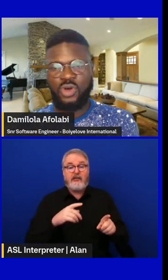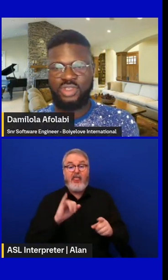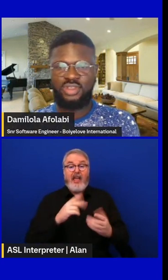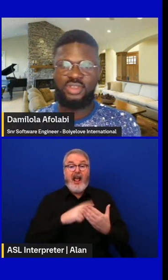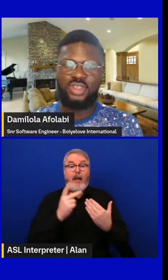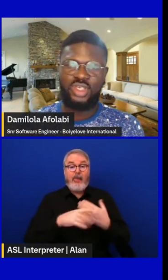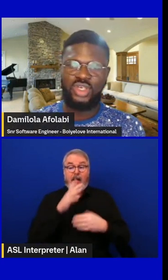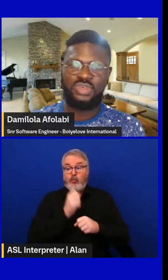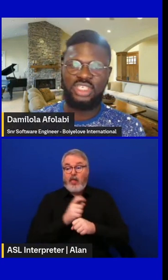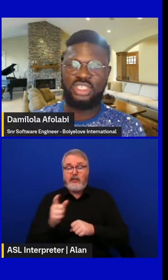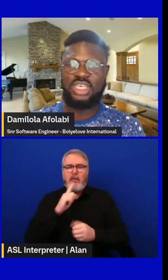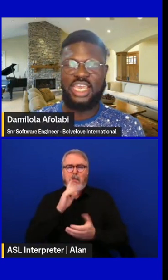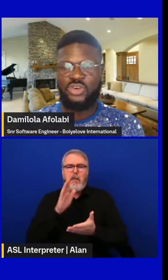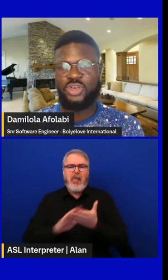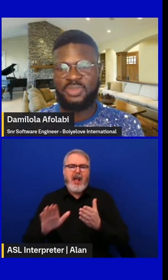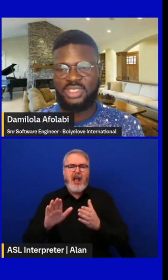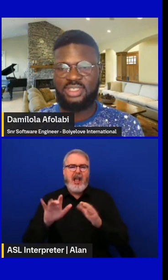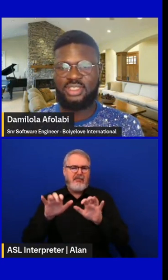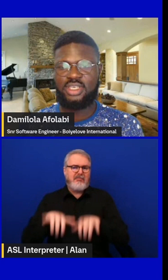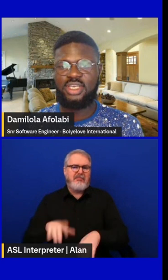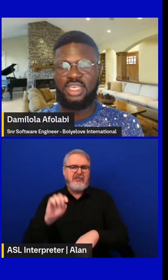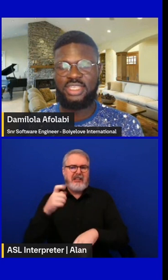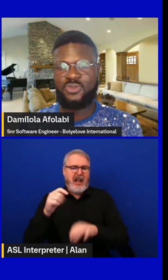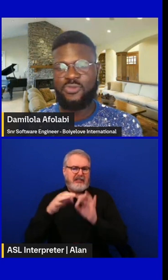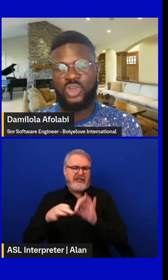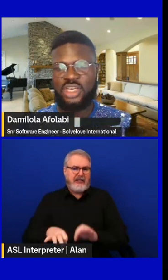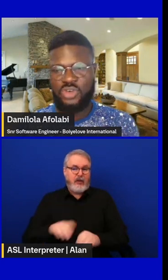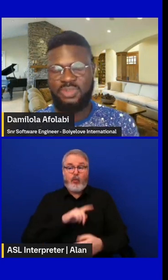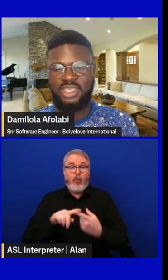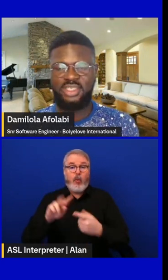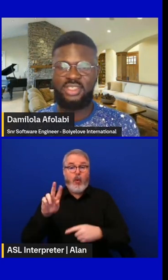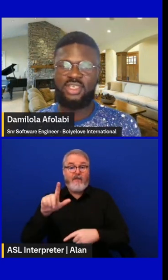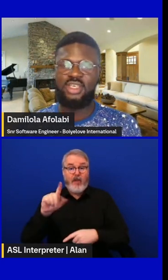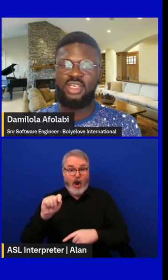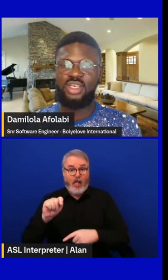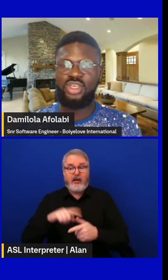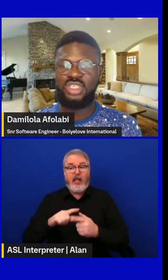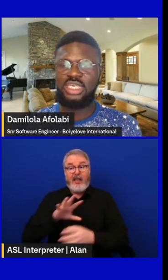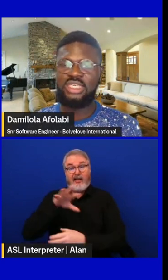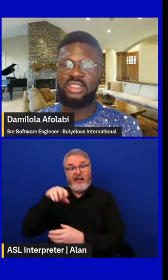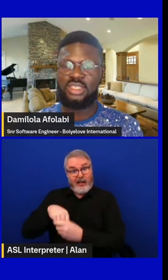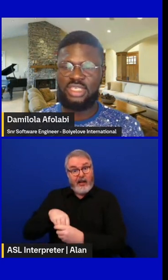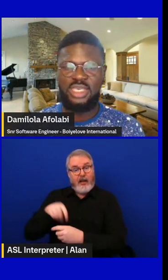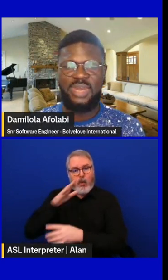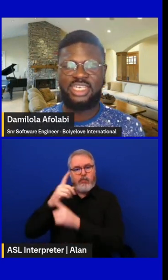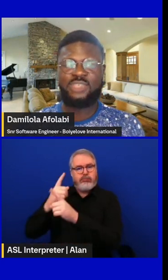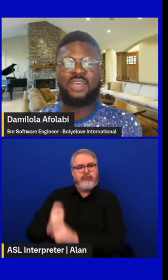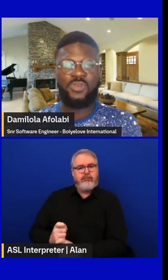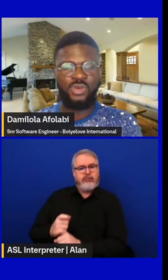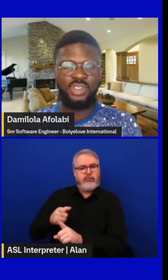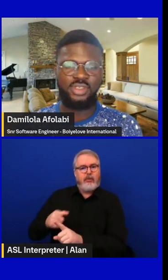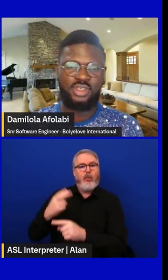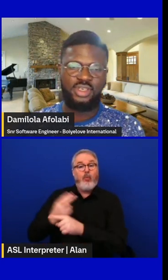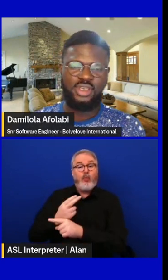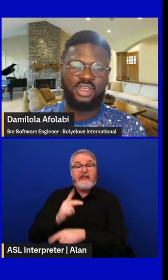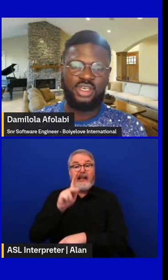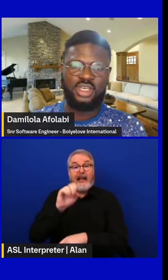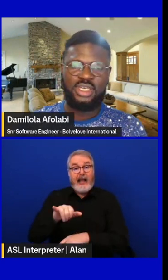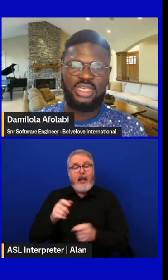to Vault, which encrypts it. Vault encrypts it using key managed by